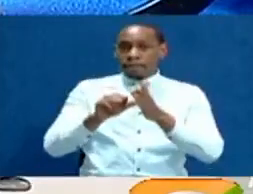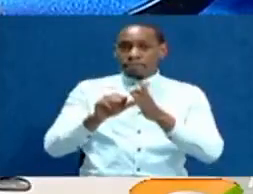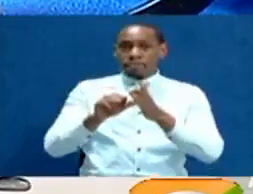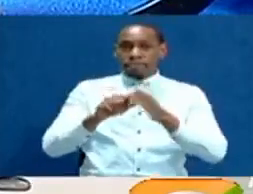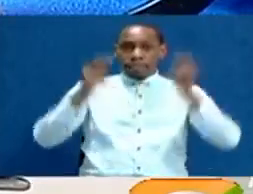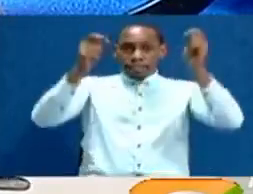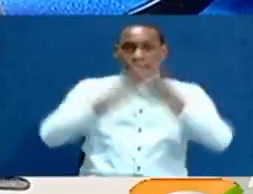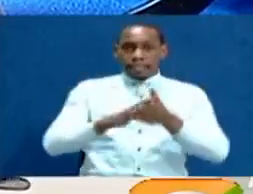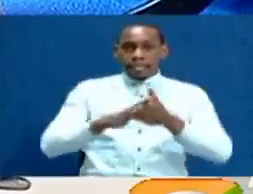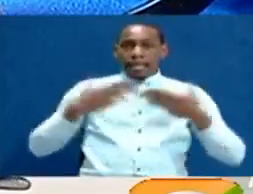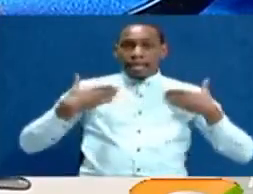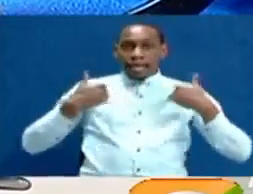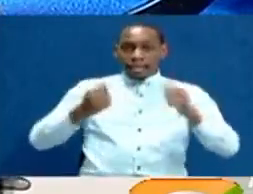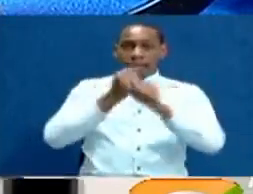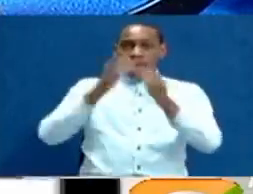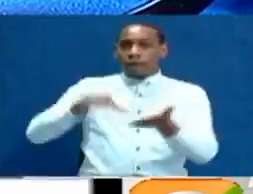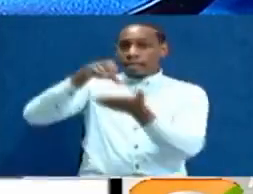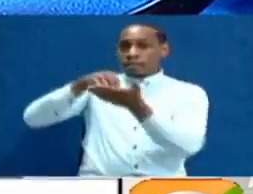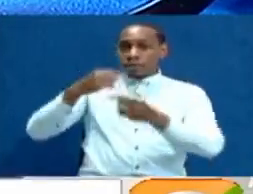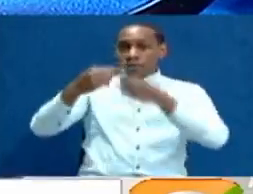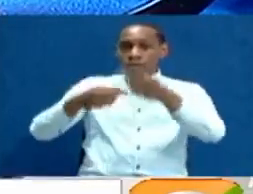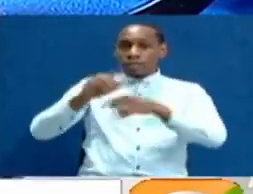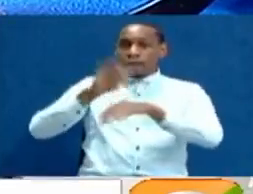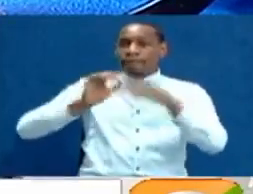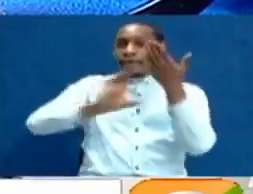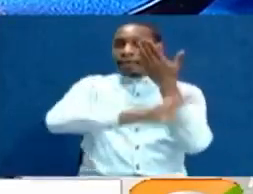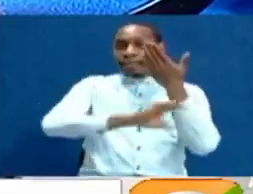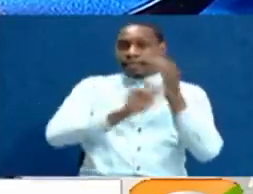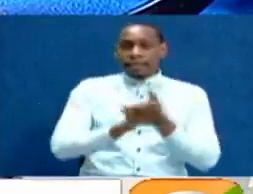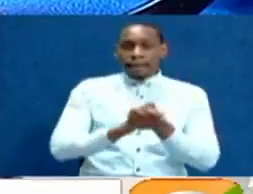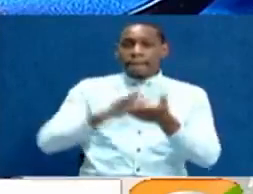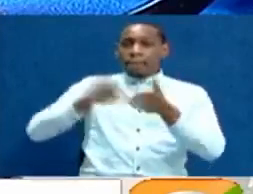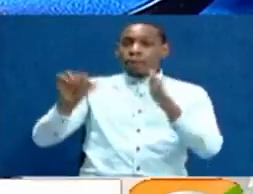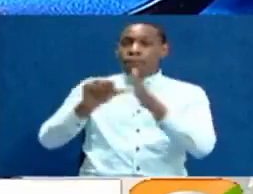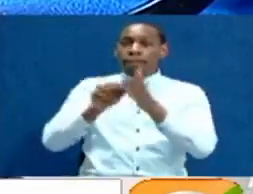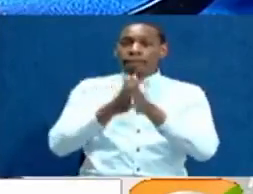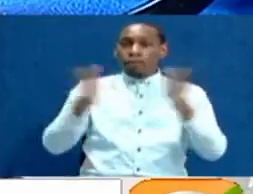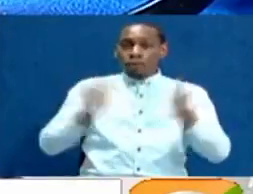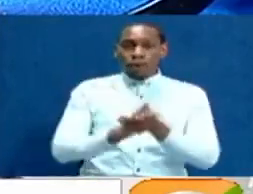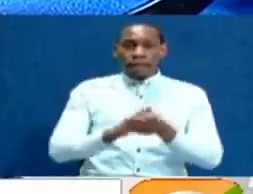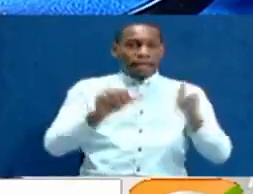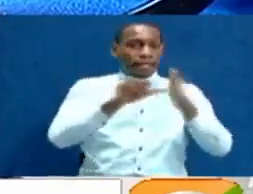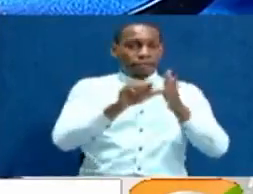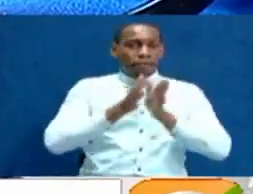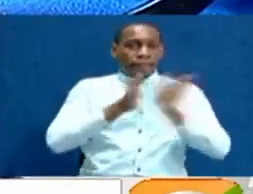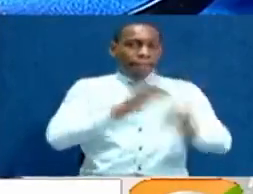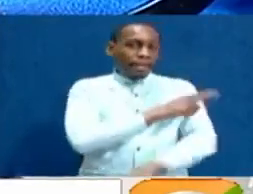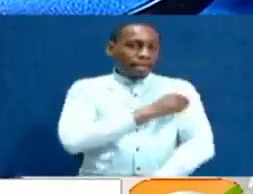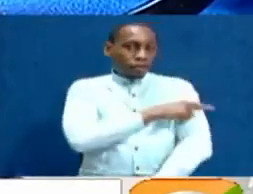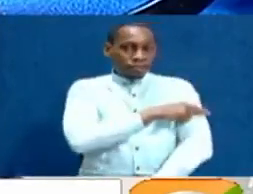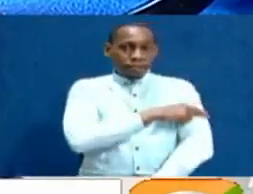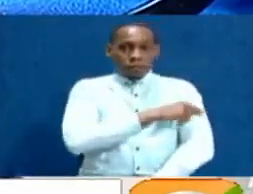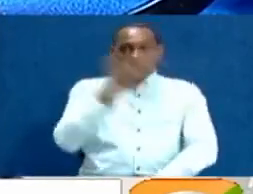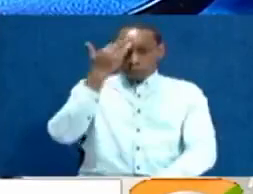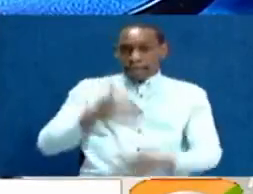Hard stance by the government and health workers union is set to plunge the country into a deeper healthcare crisis. The crisis in public hospitals brought